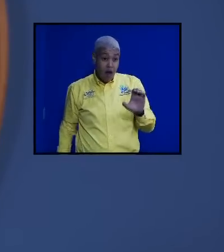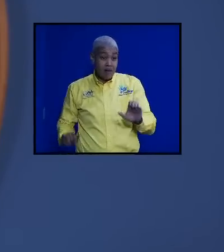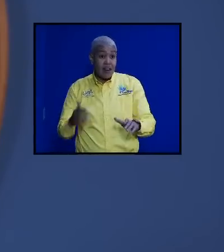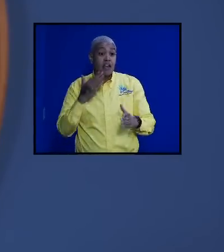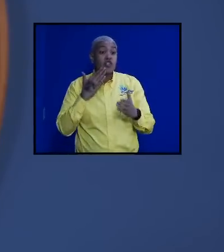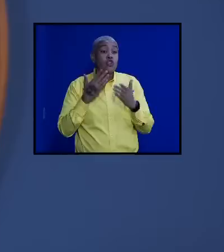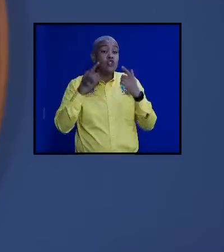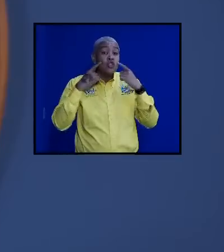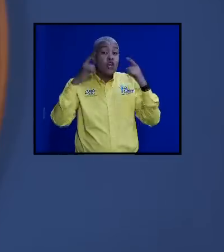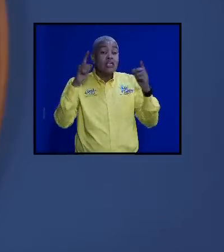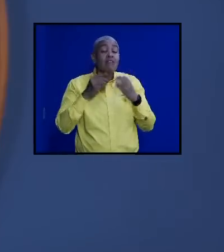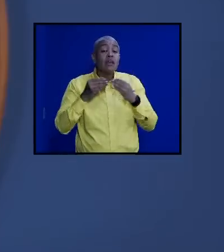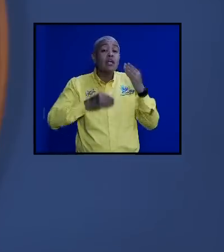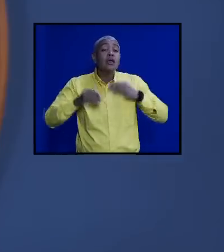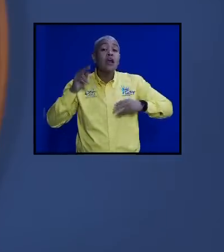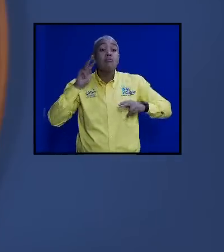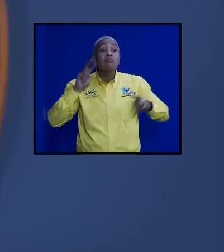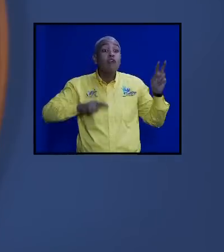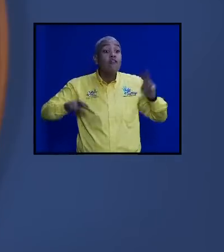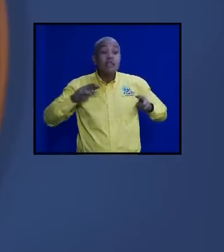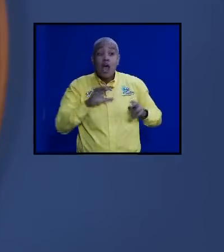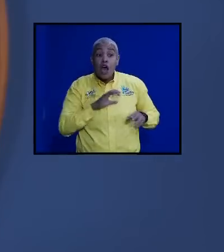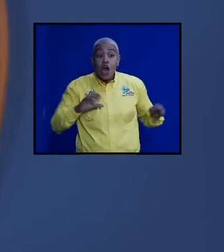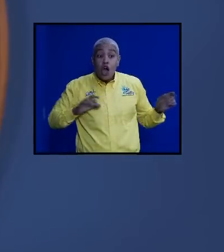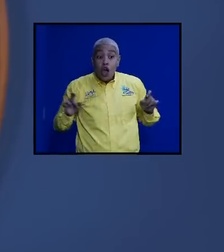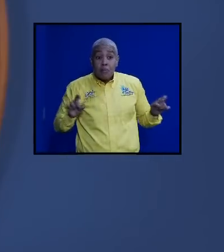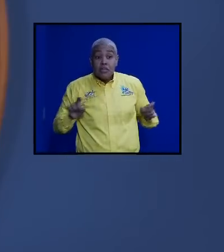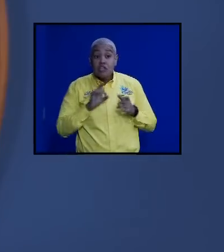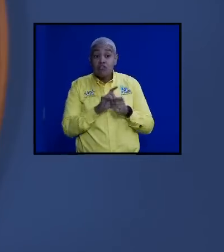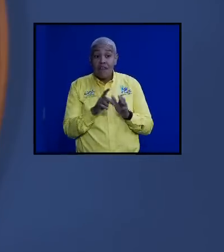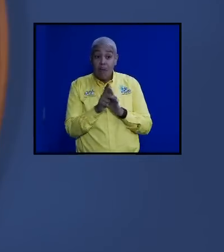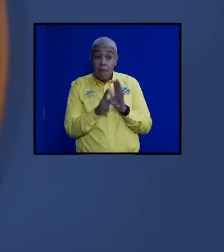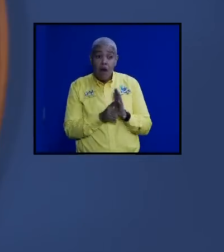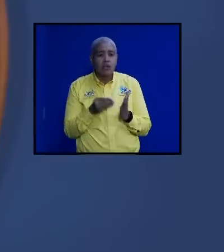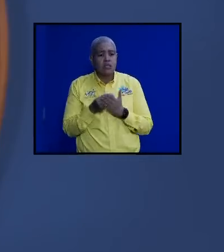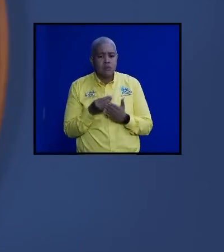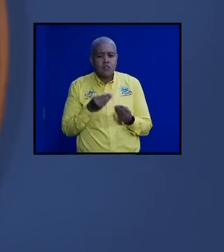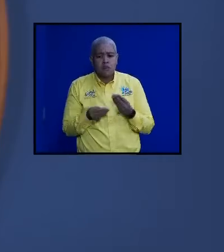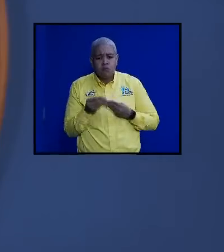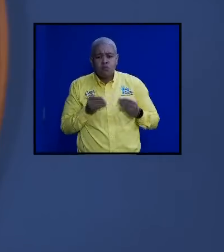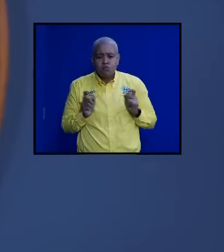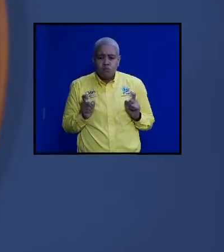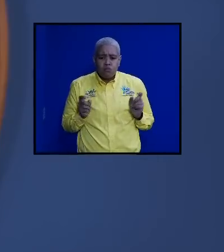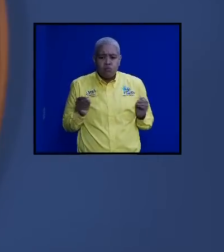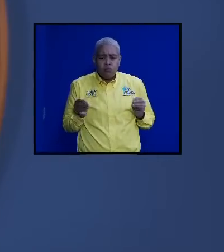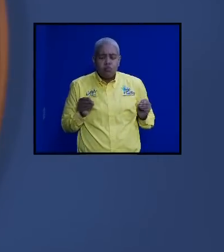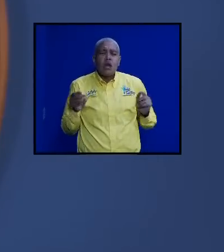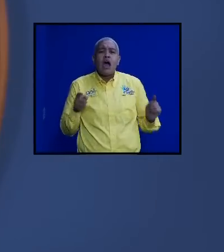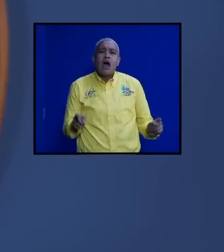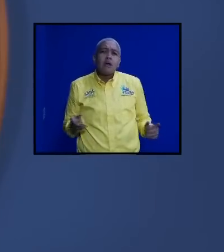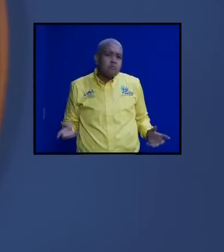economic oversight committee for economic policy oversight? And so, in